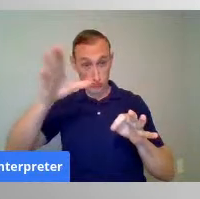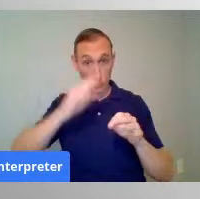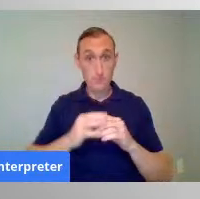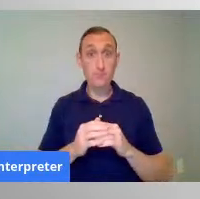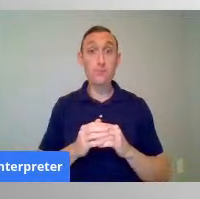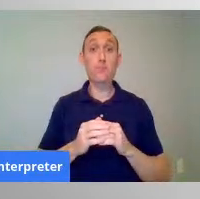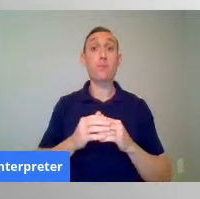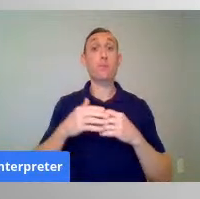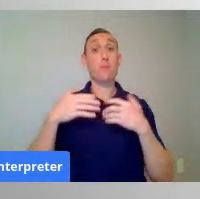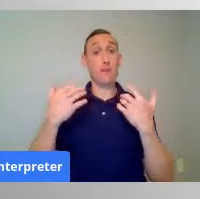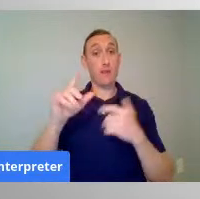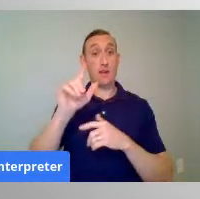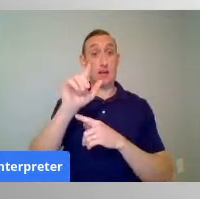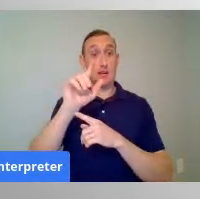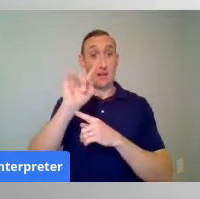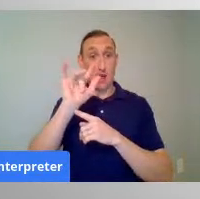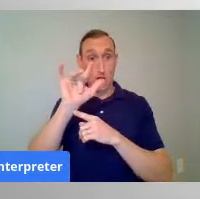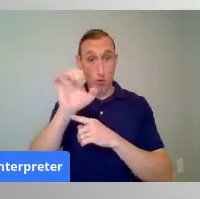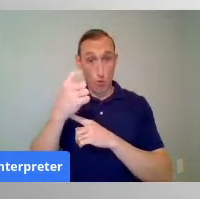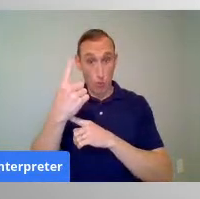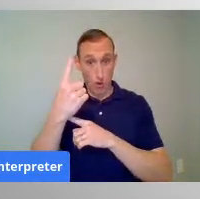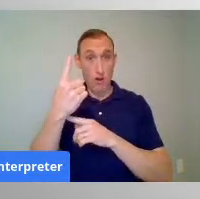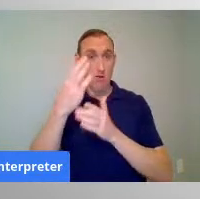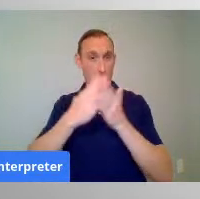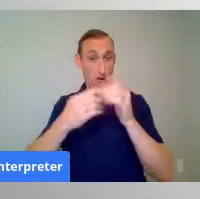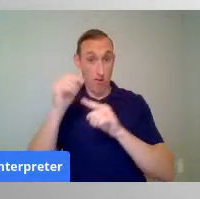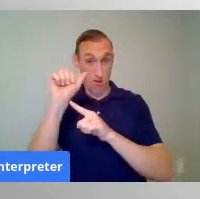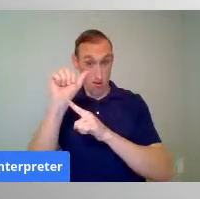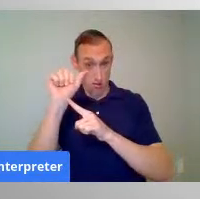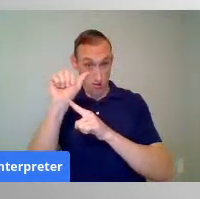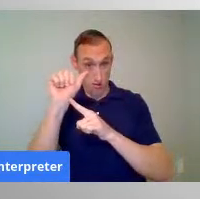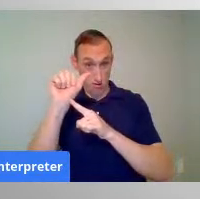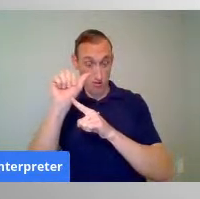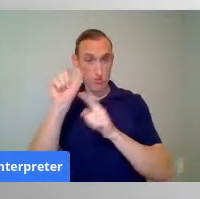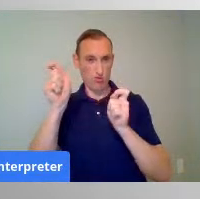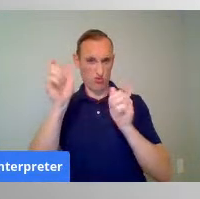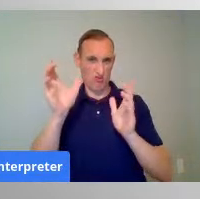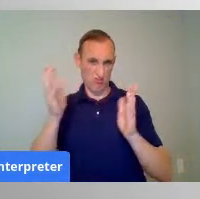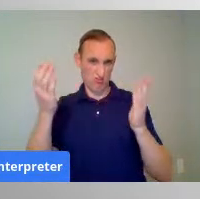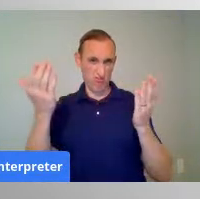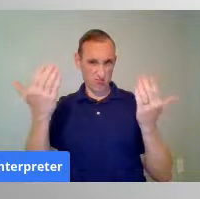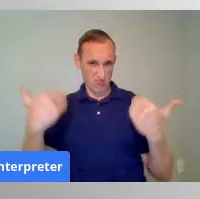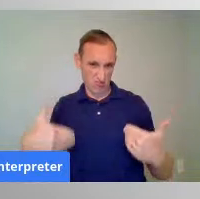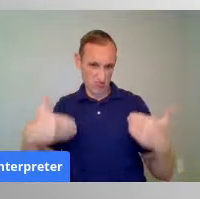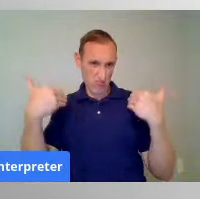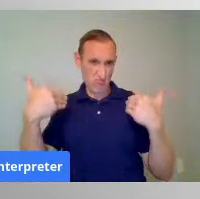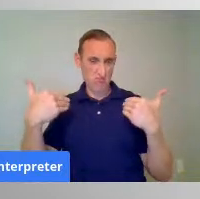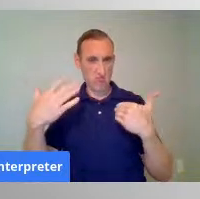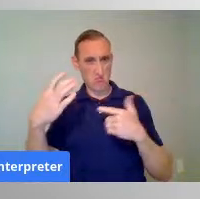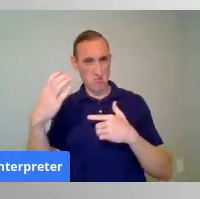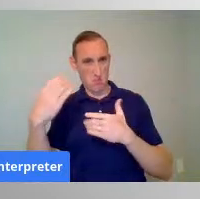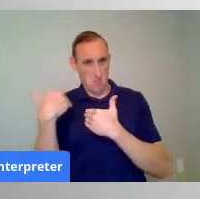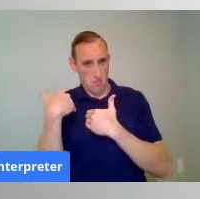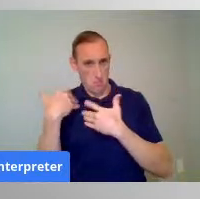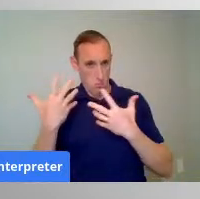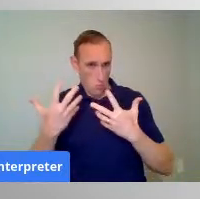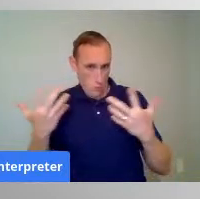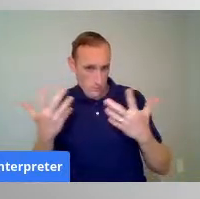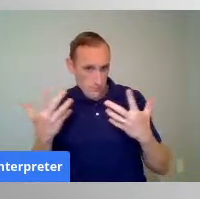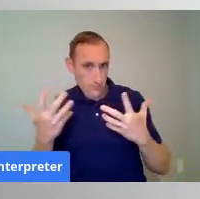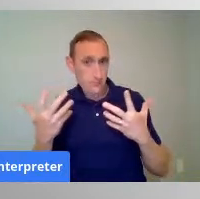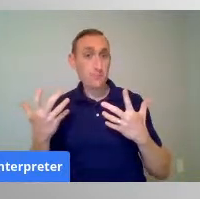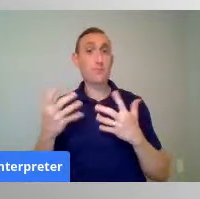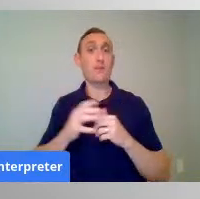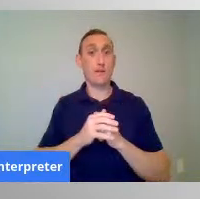So as the Title I Part A director, one of the things that I've been really focused on is making sure